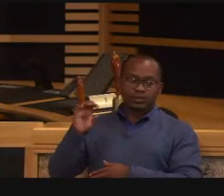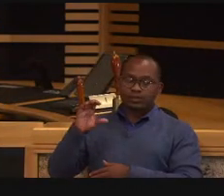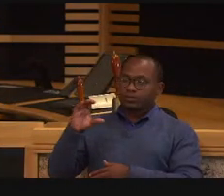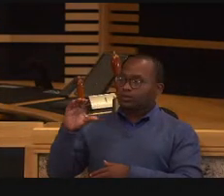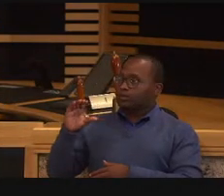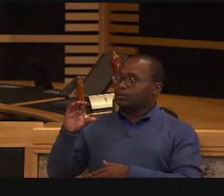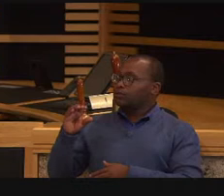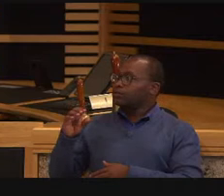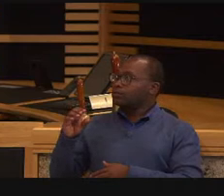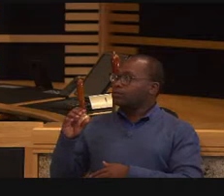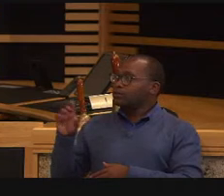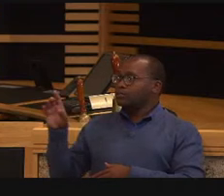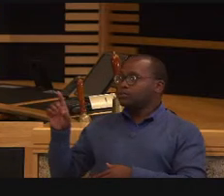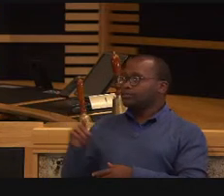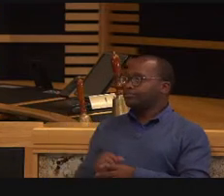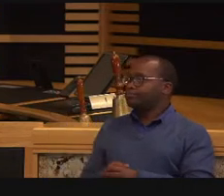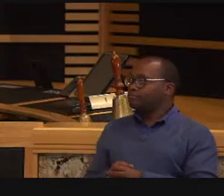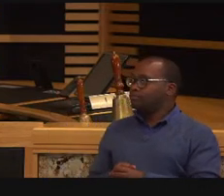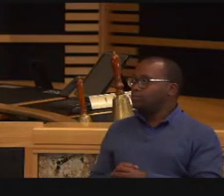Dimaza.